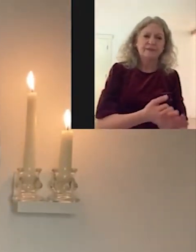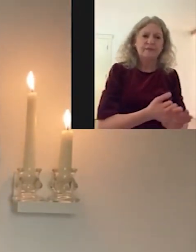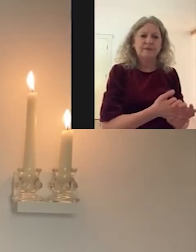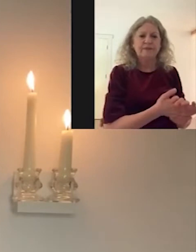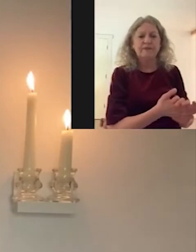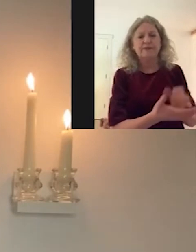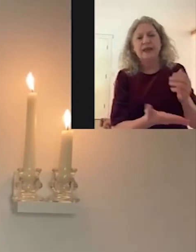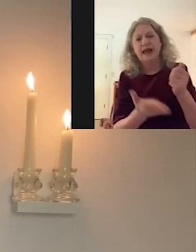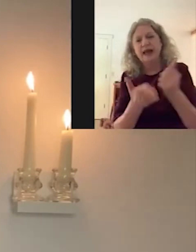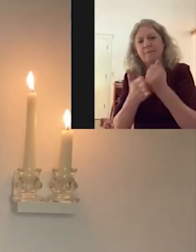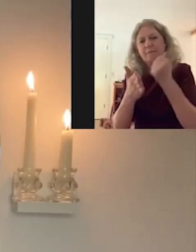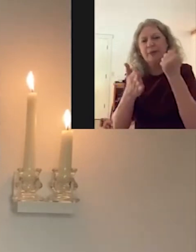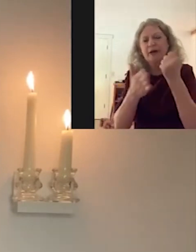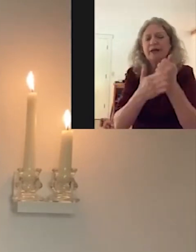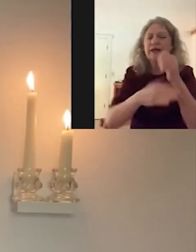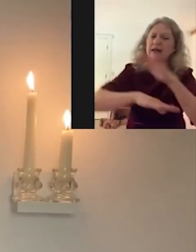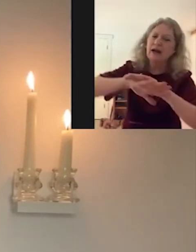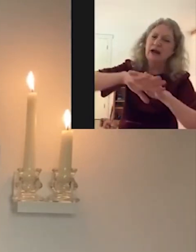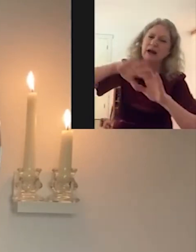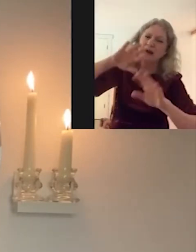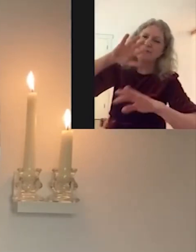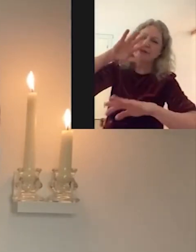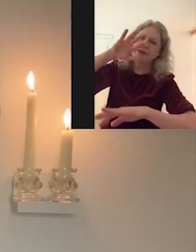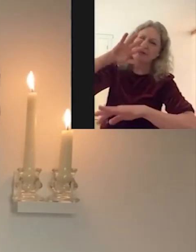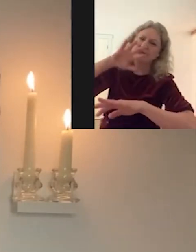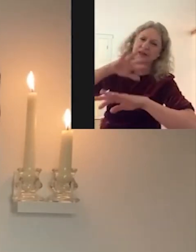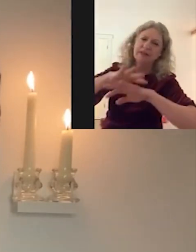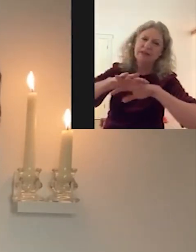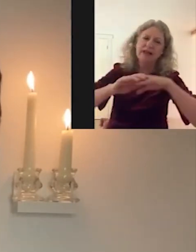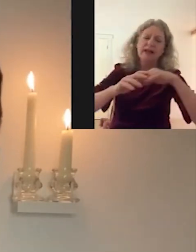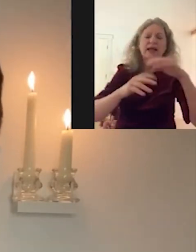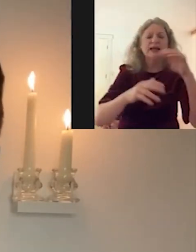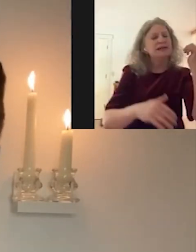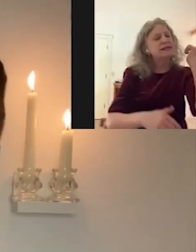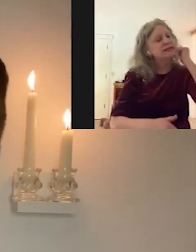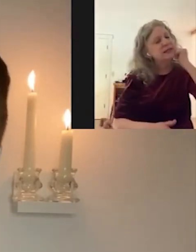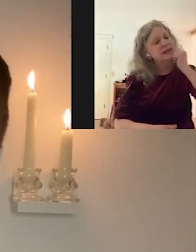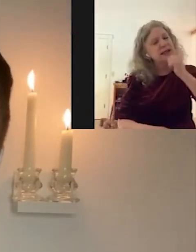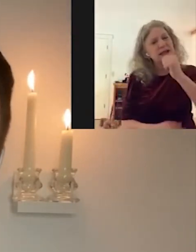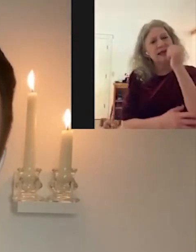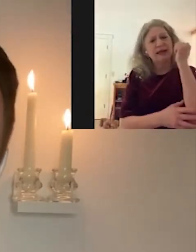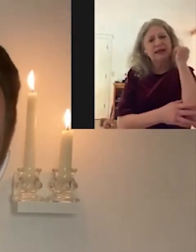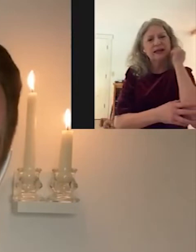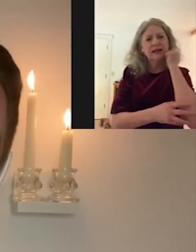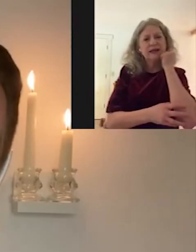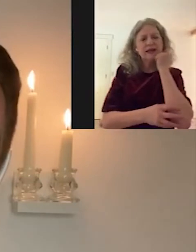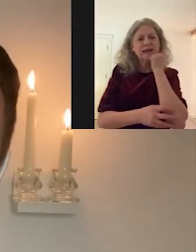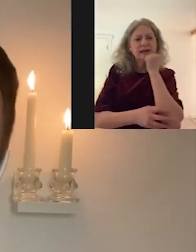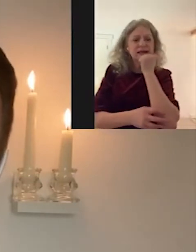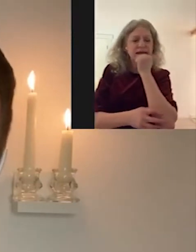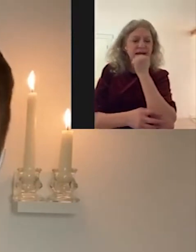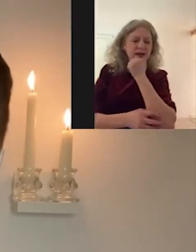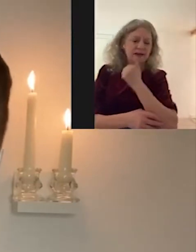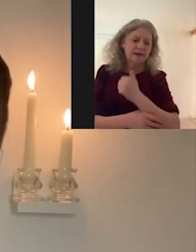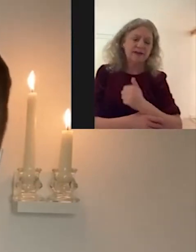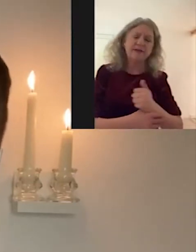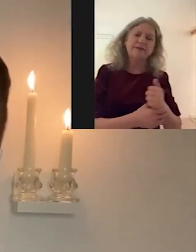us, comfort us all of our days. Keep us, hold